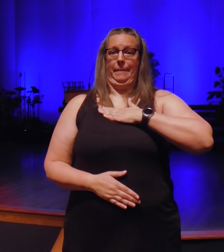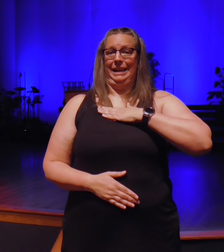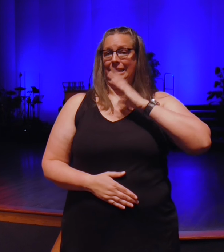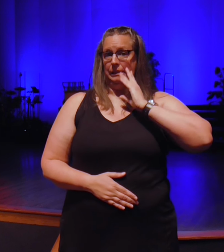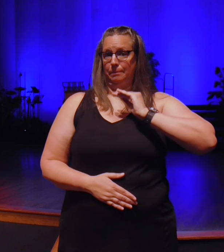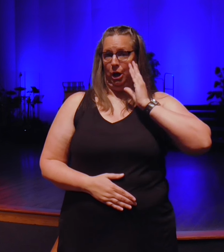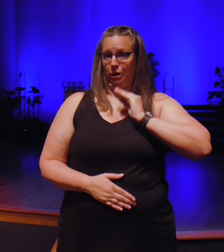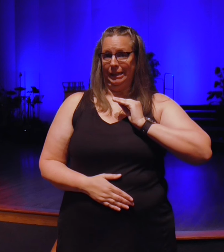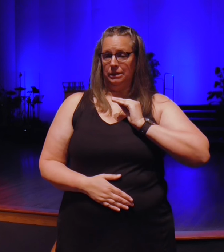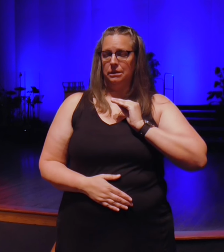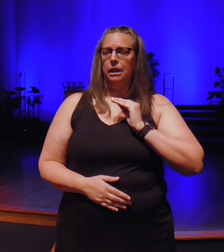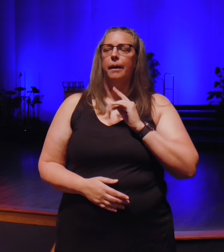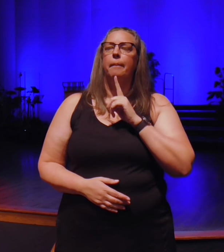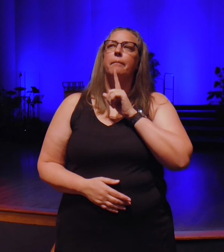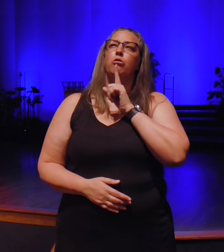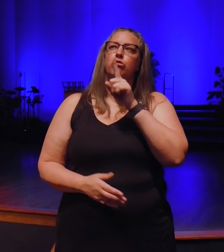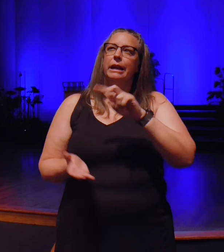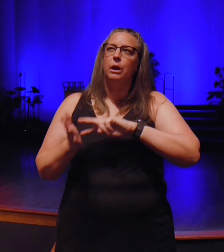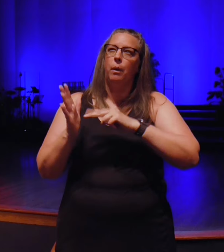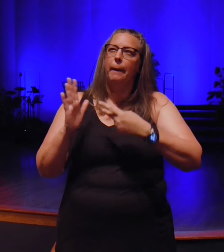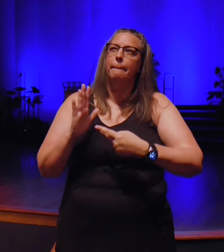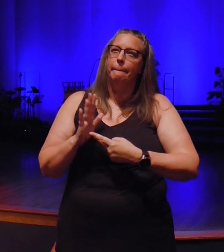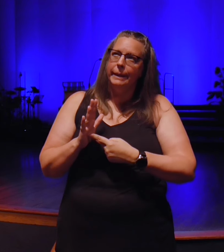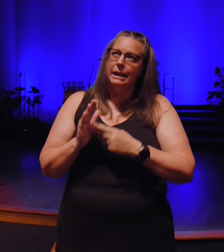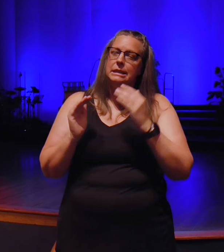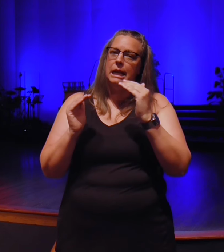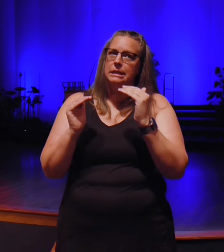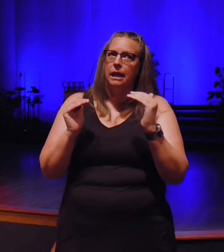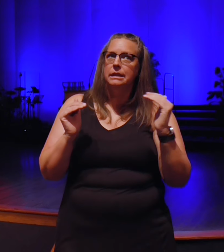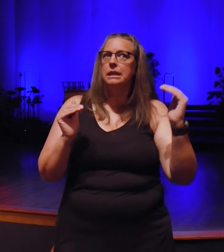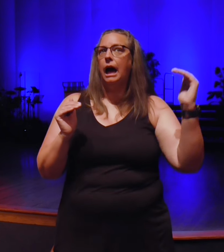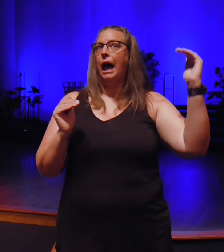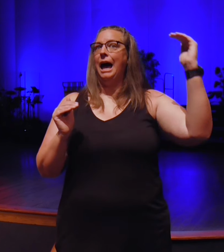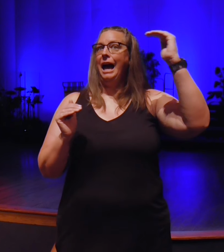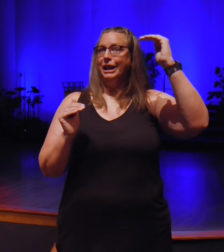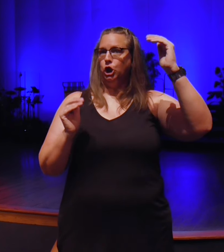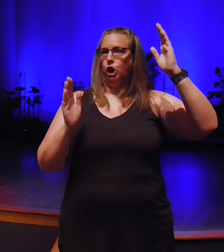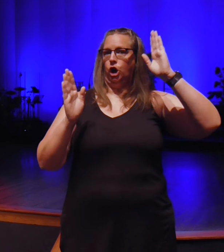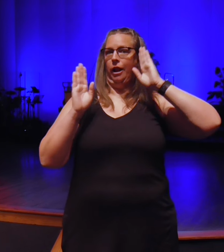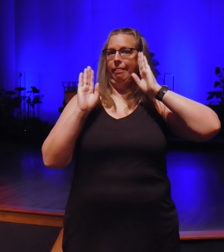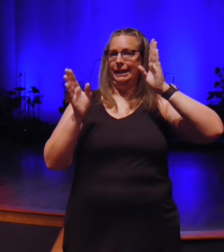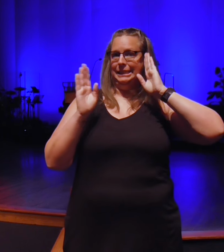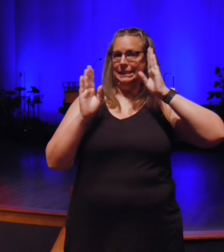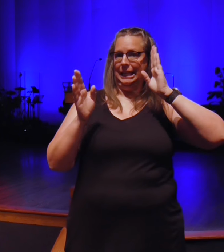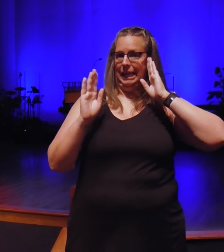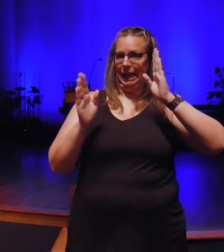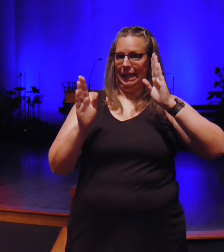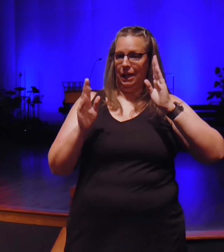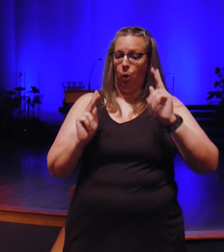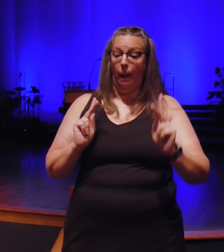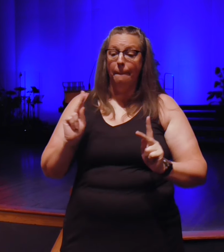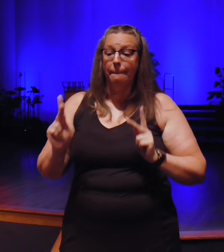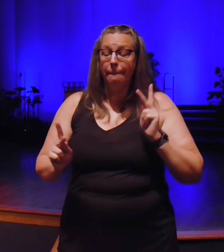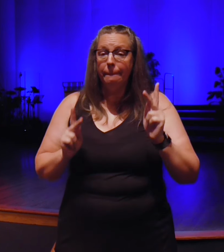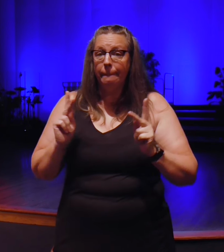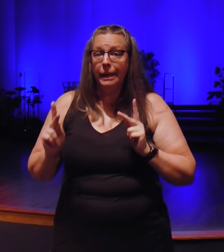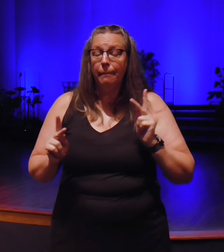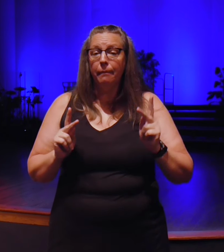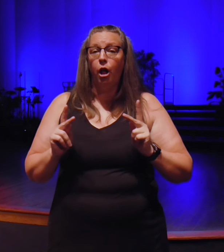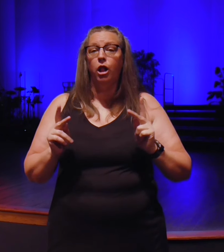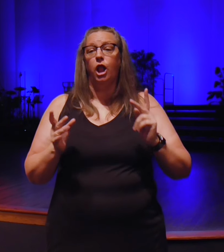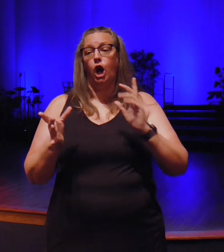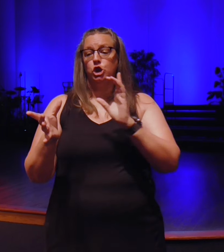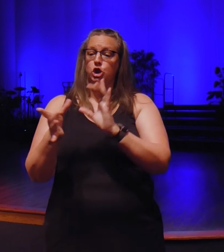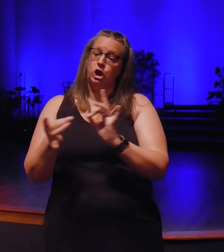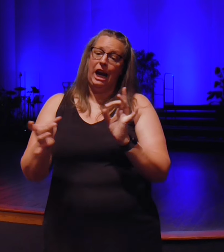really about a higher consciousness of listening. It's recognizing that the majority of time when people are sharing who they are and what's